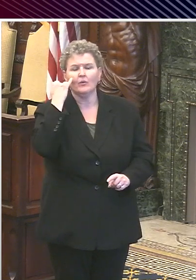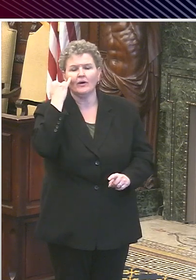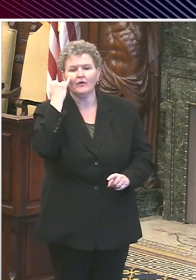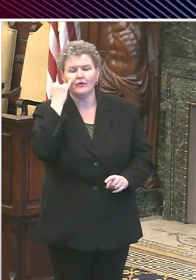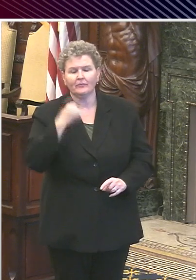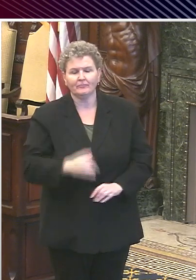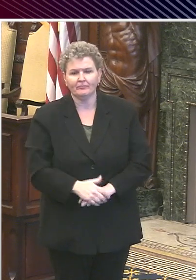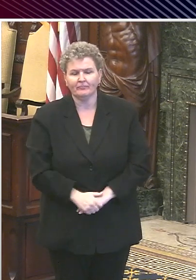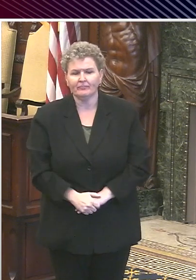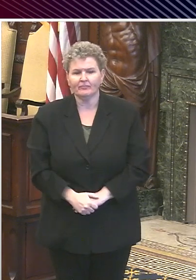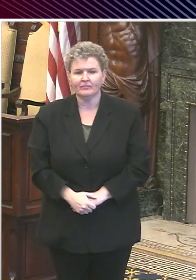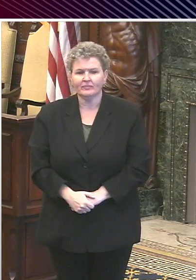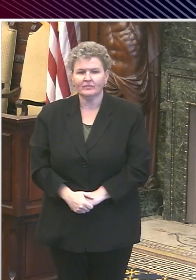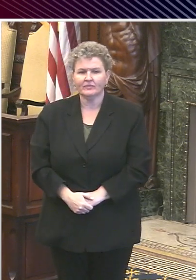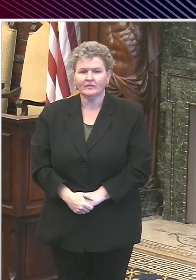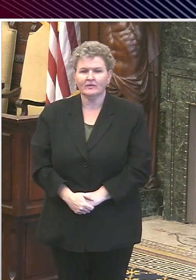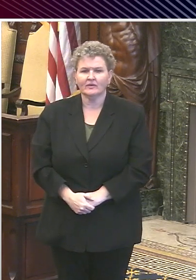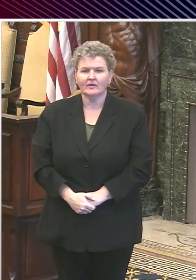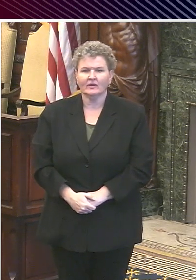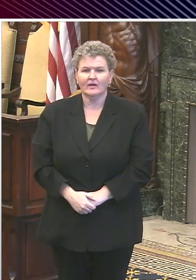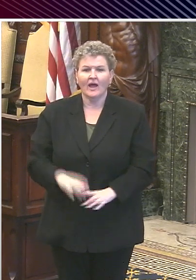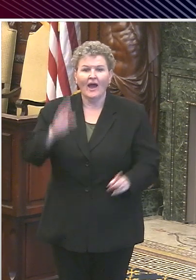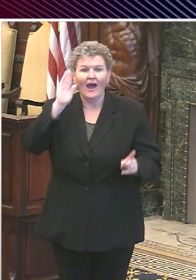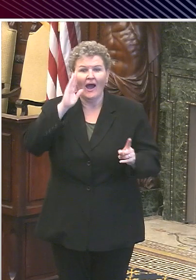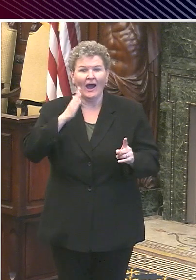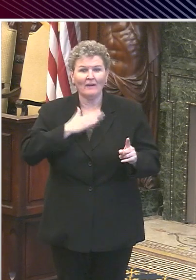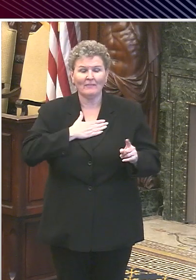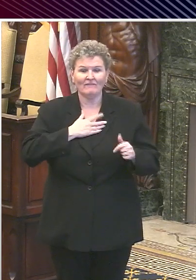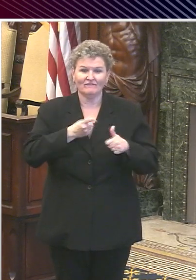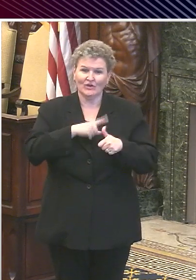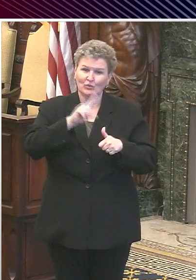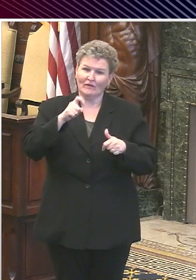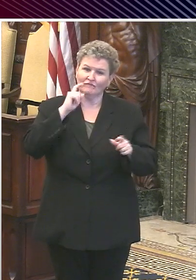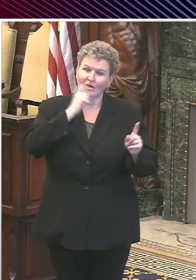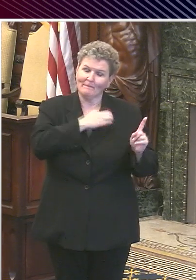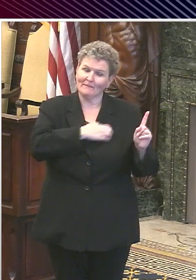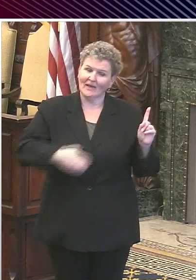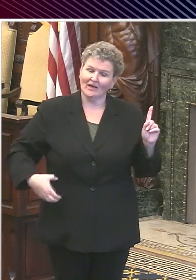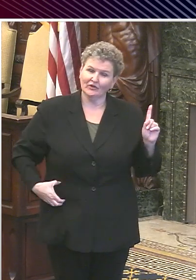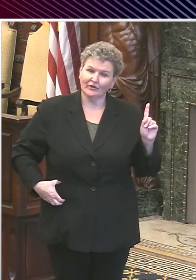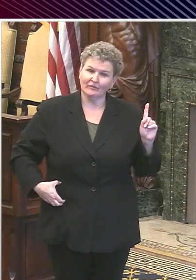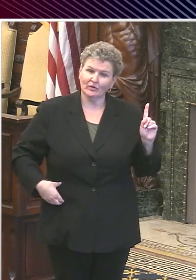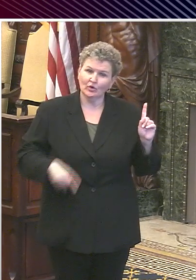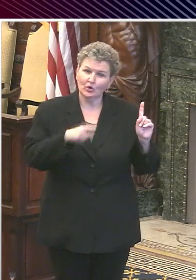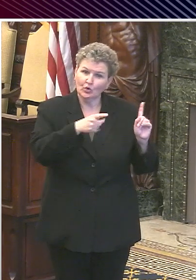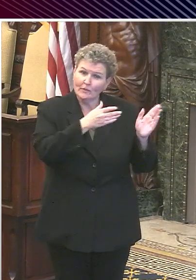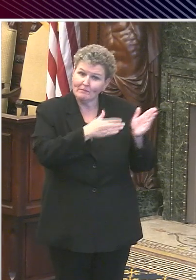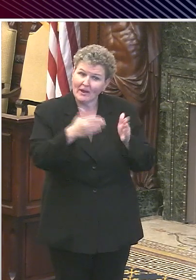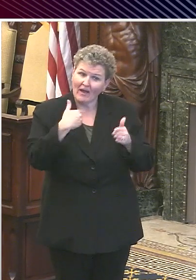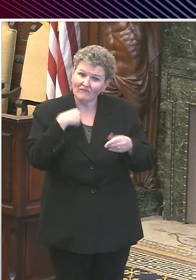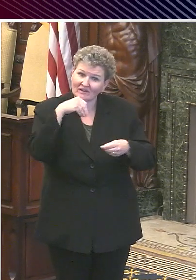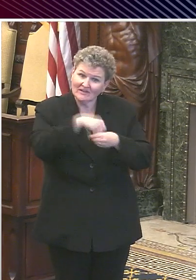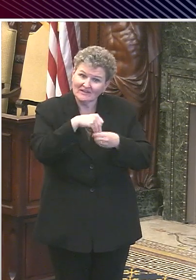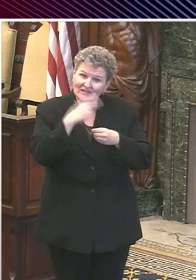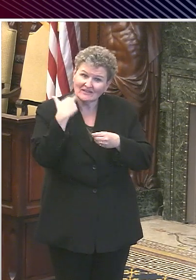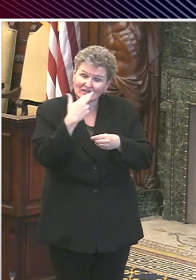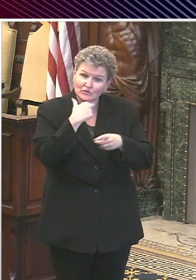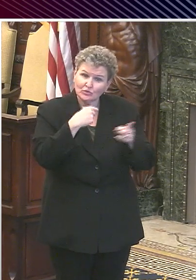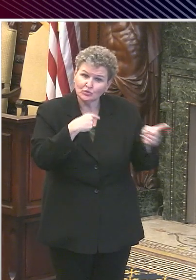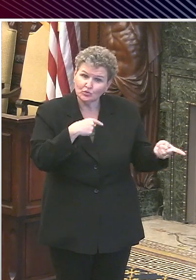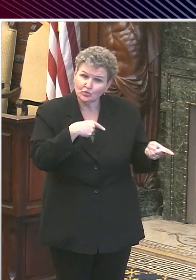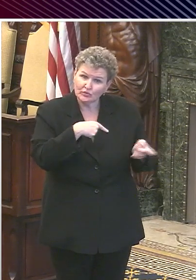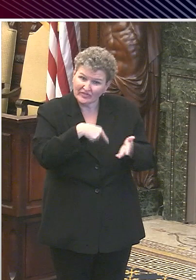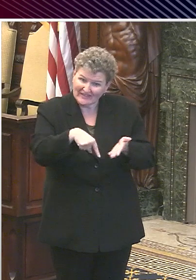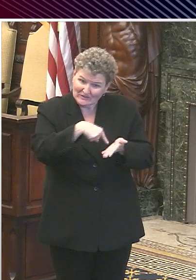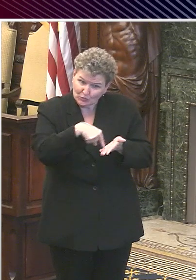Hi. First, I have a question for Mayor Kenny. Do you plan to dine indoors this week? And if so,